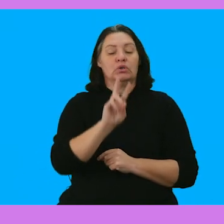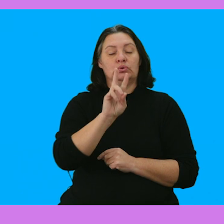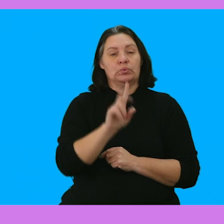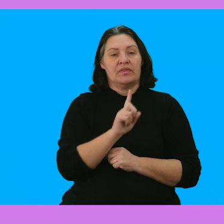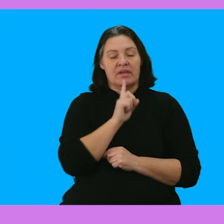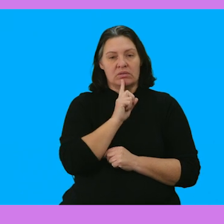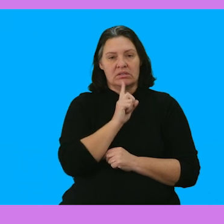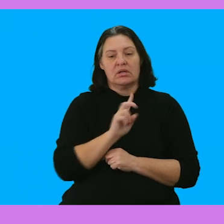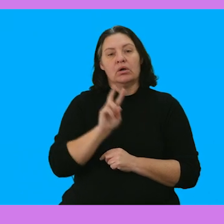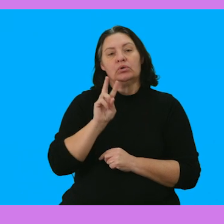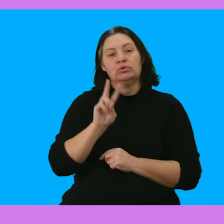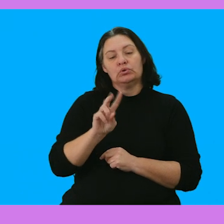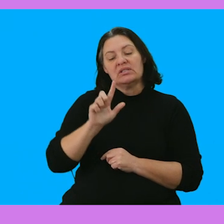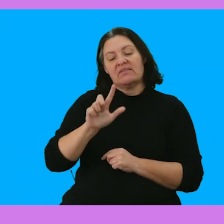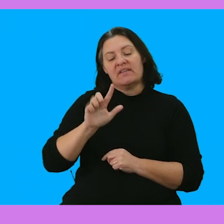rand,